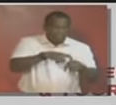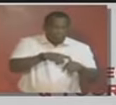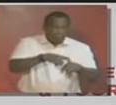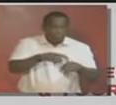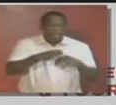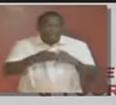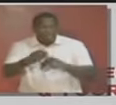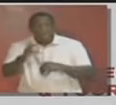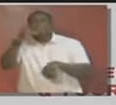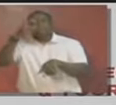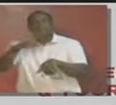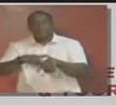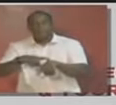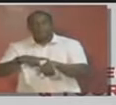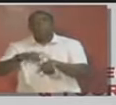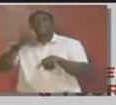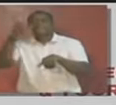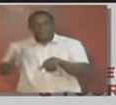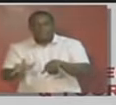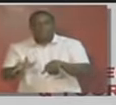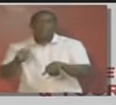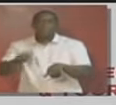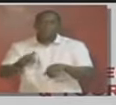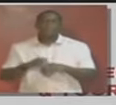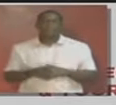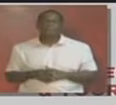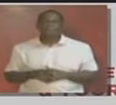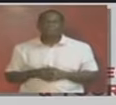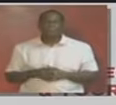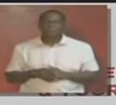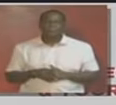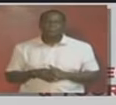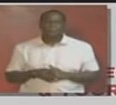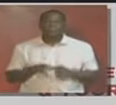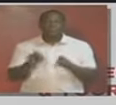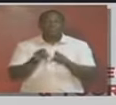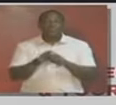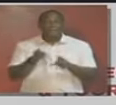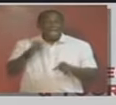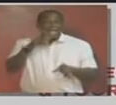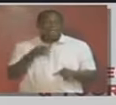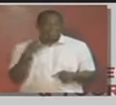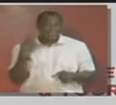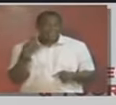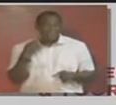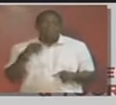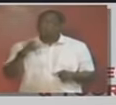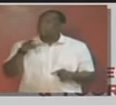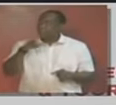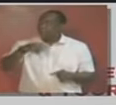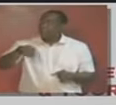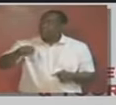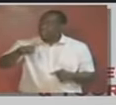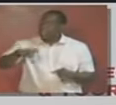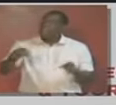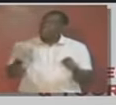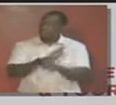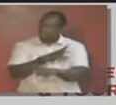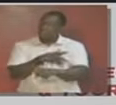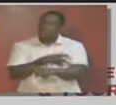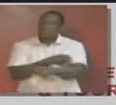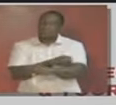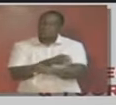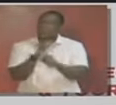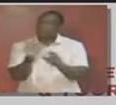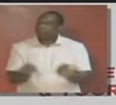in targeting the higher risk and the higher exposure individuals, we believe that having those people completely vaccinated is going